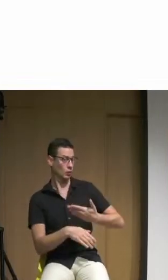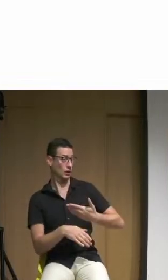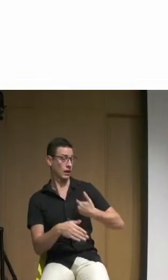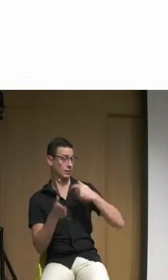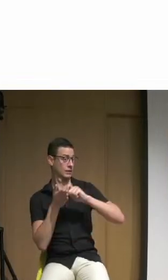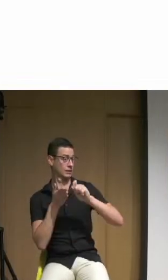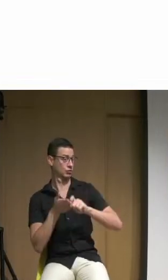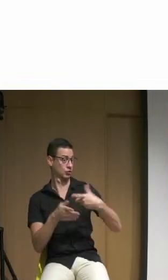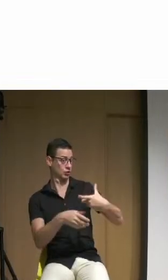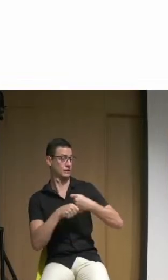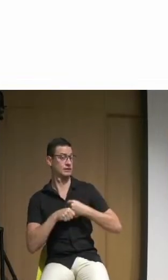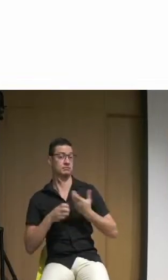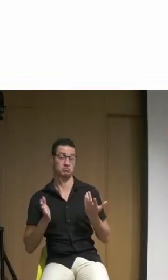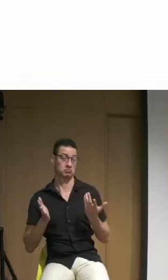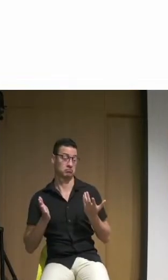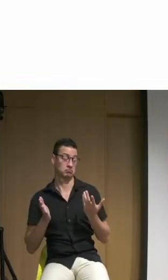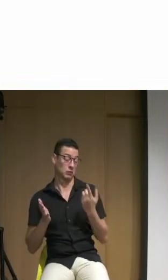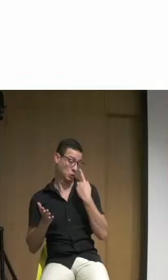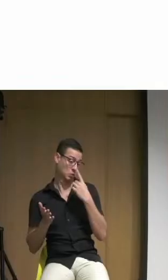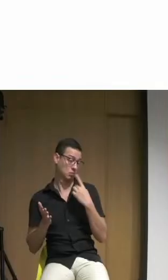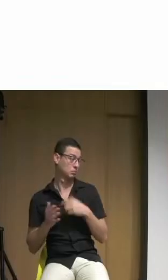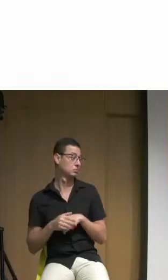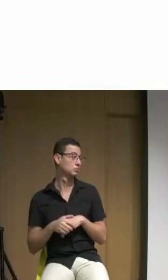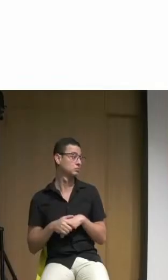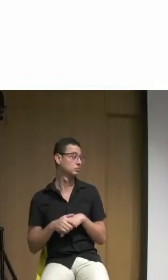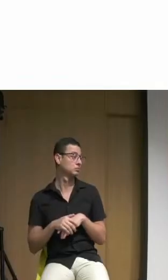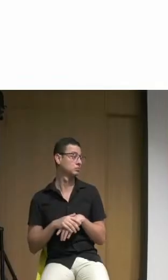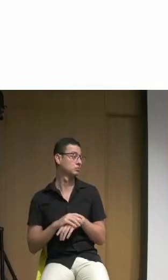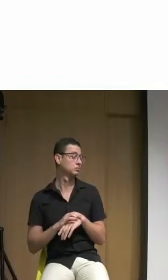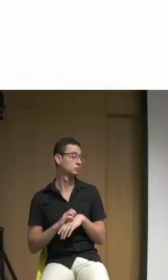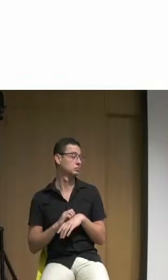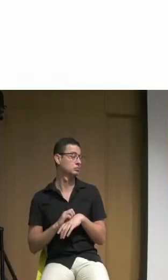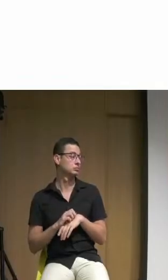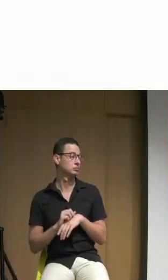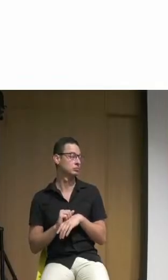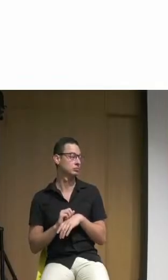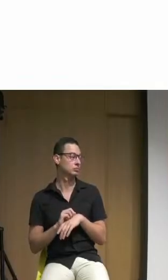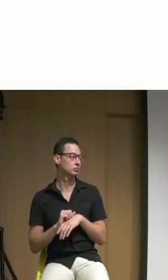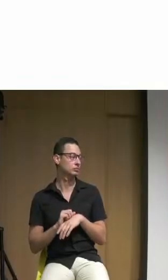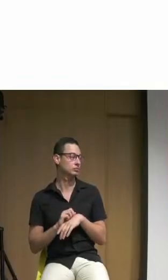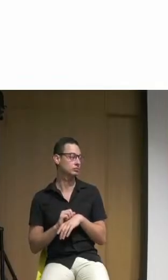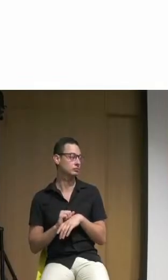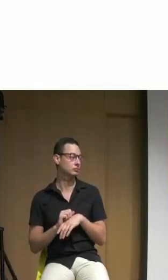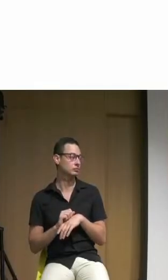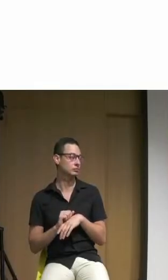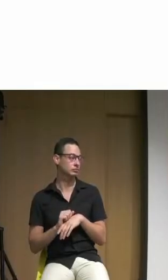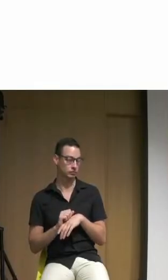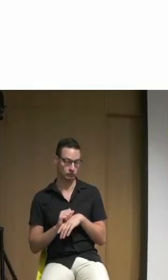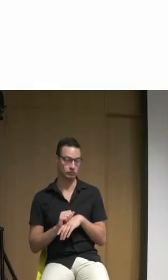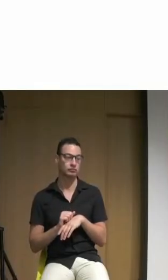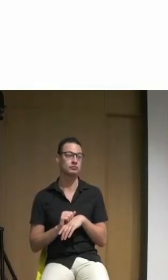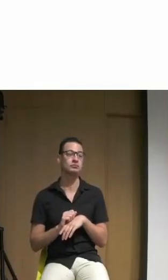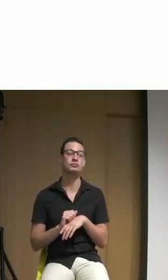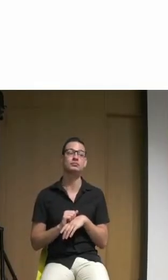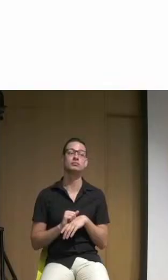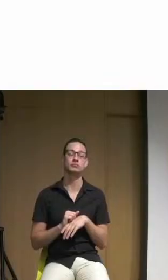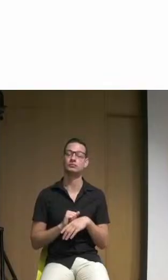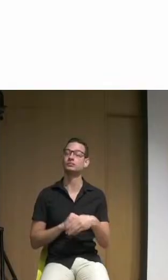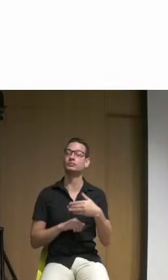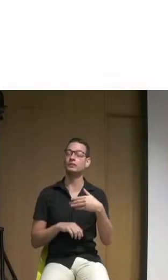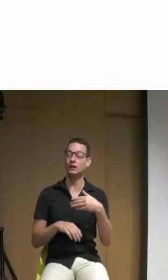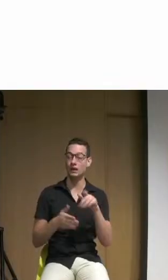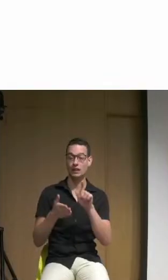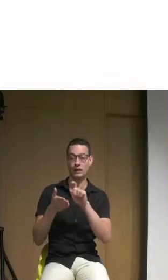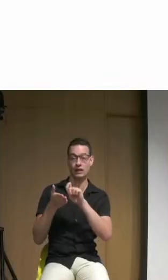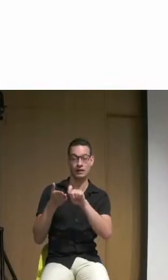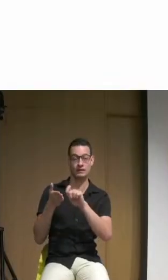to receive them. So we will send the comments to Secretary Tarrant Reed. Thank you. by